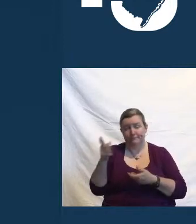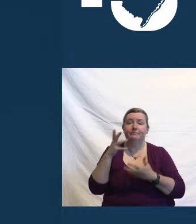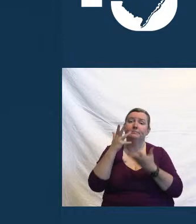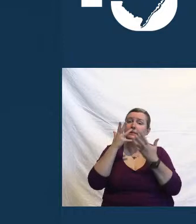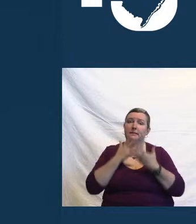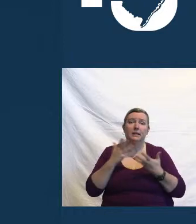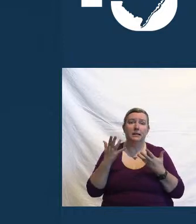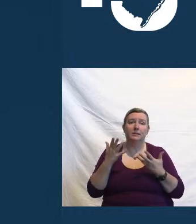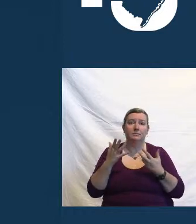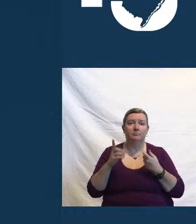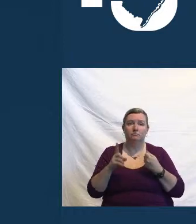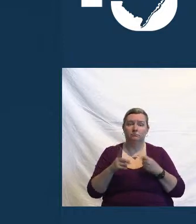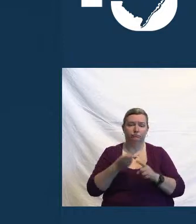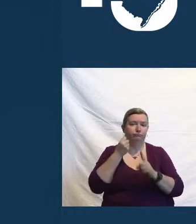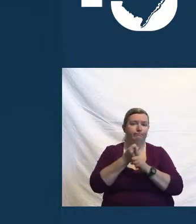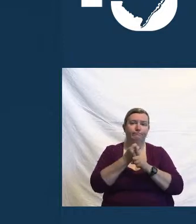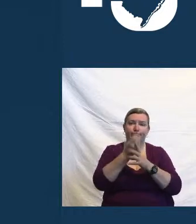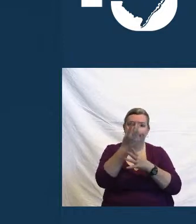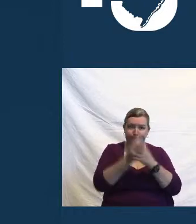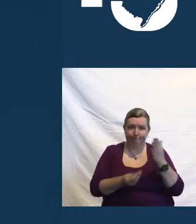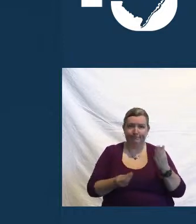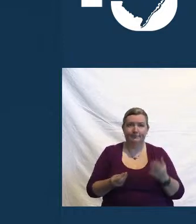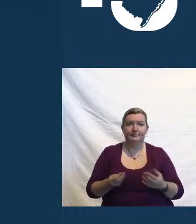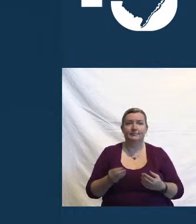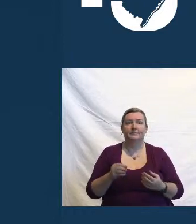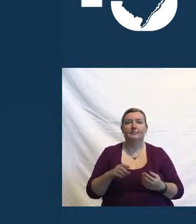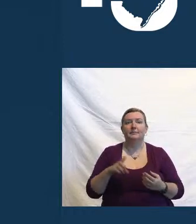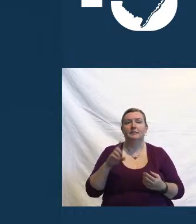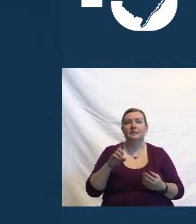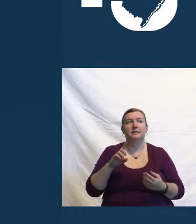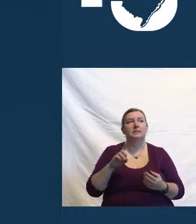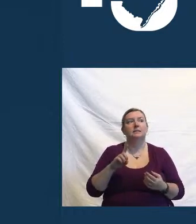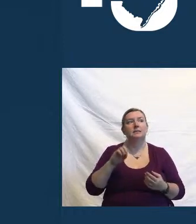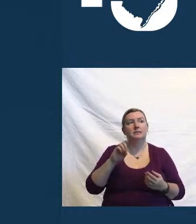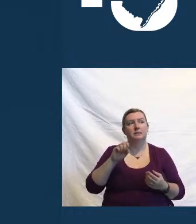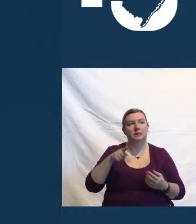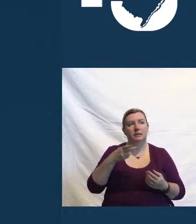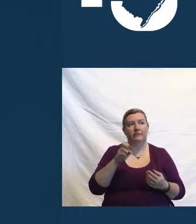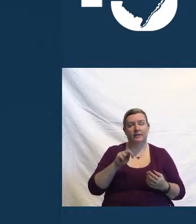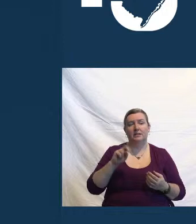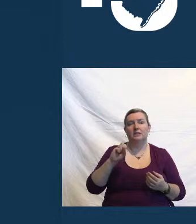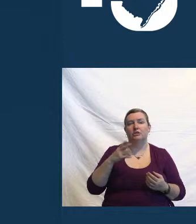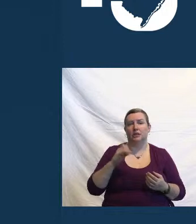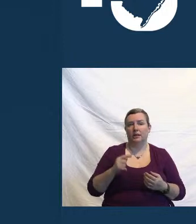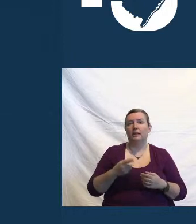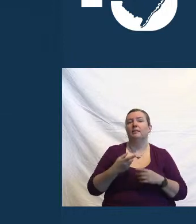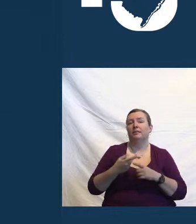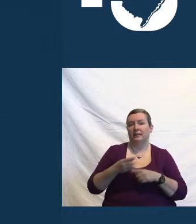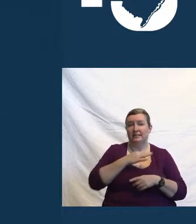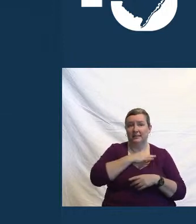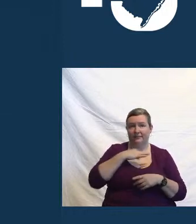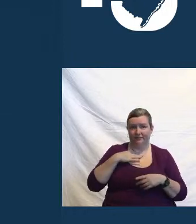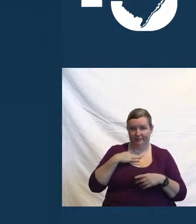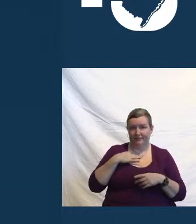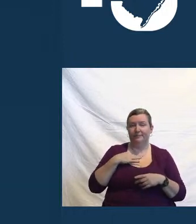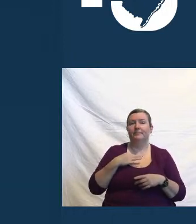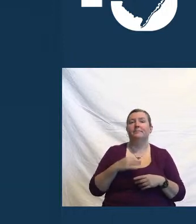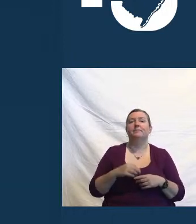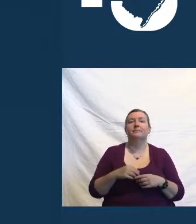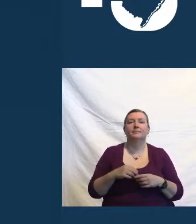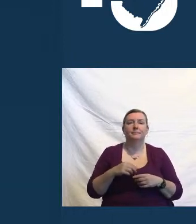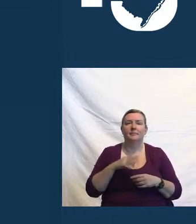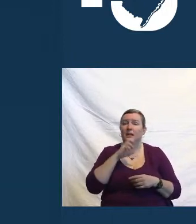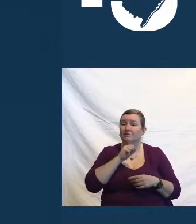of Human Services Deputy Chief of Staff, this guy, Steve Schultz. He died unexpectedly on Halloween, and he was just 42 years